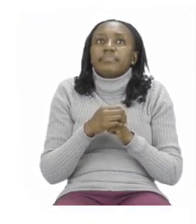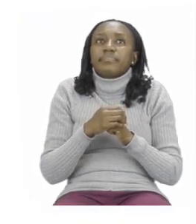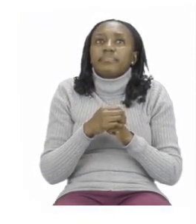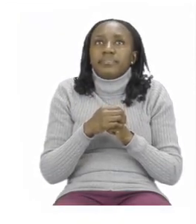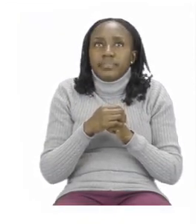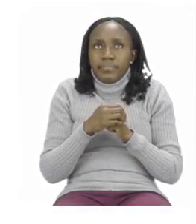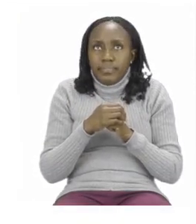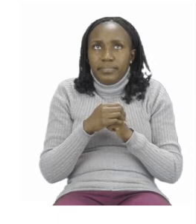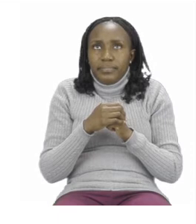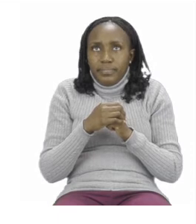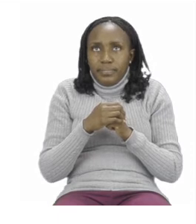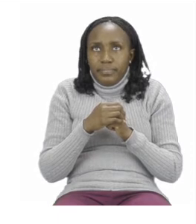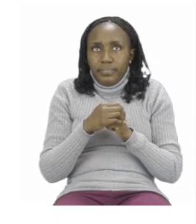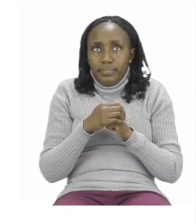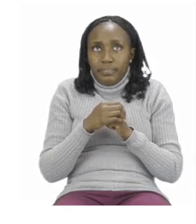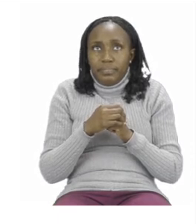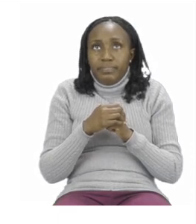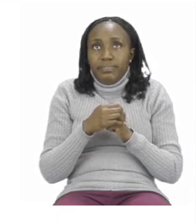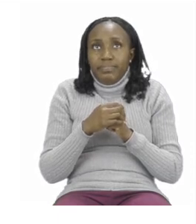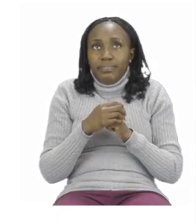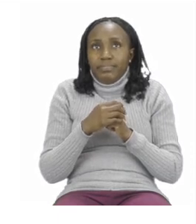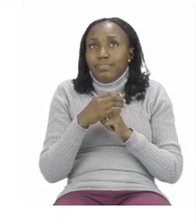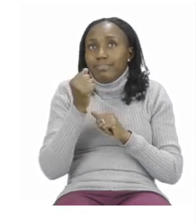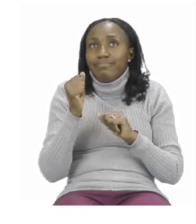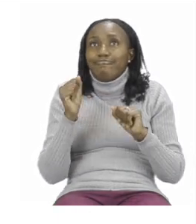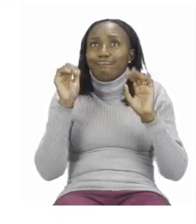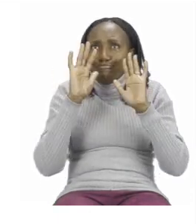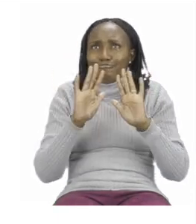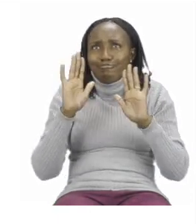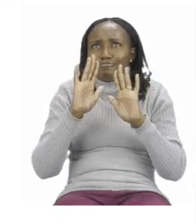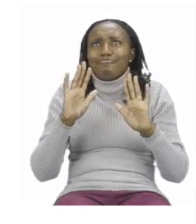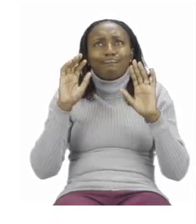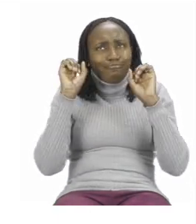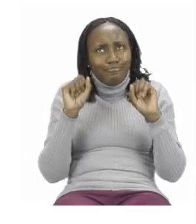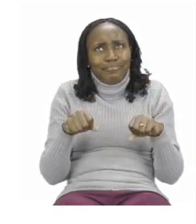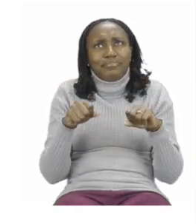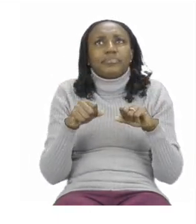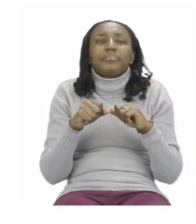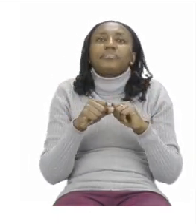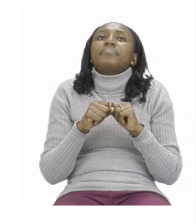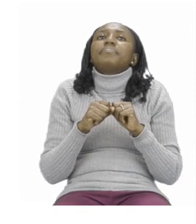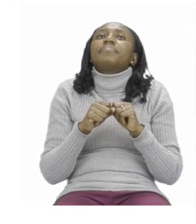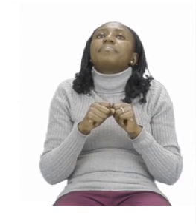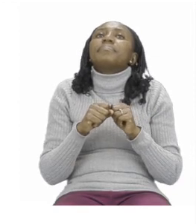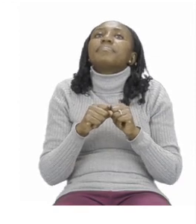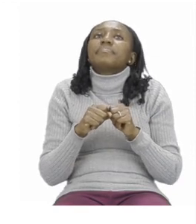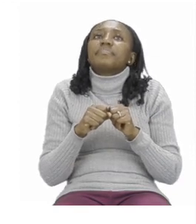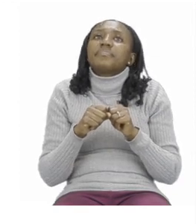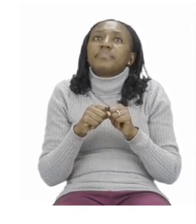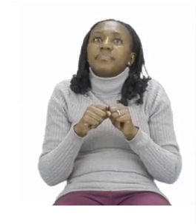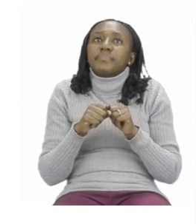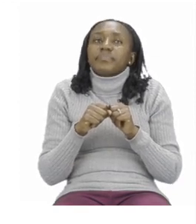On page 11, we have some more coloring to do. Now here, we have to